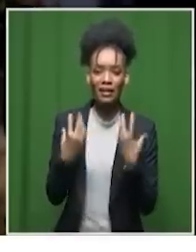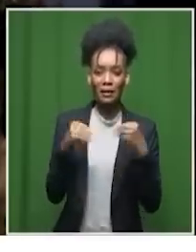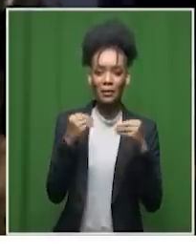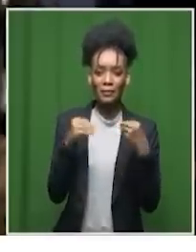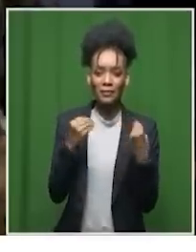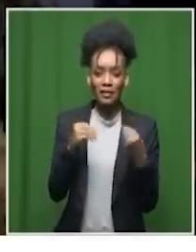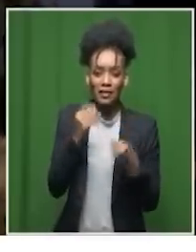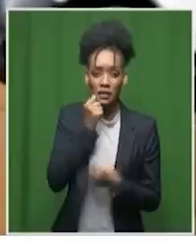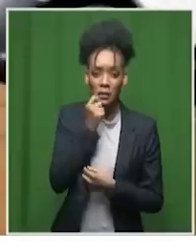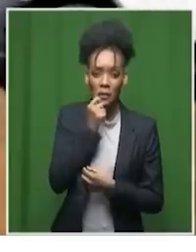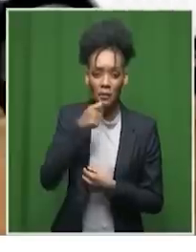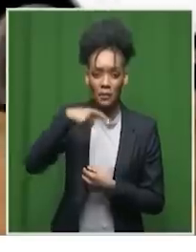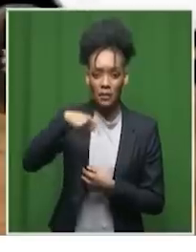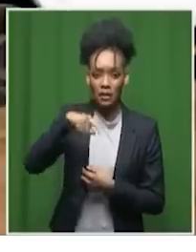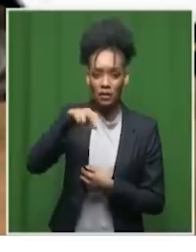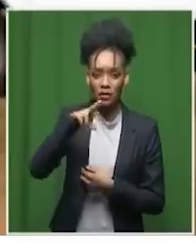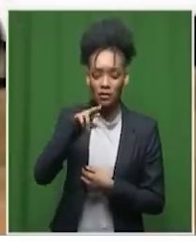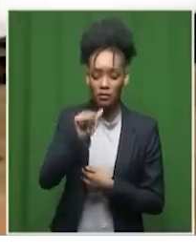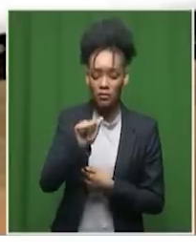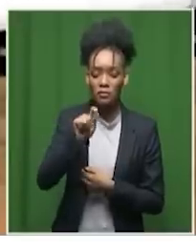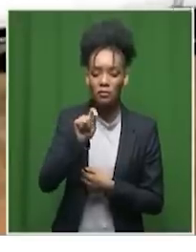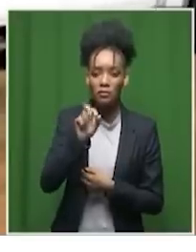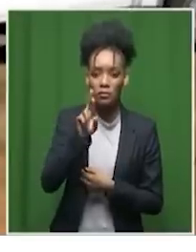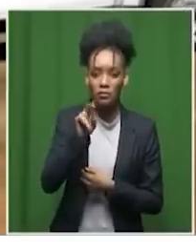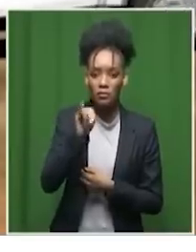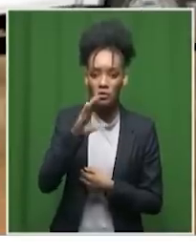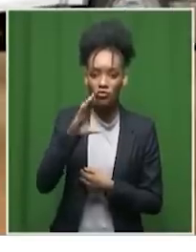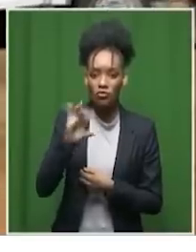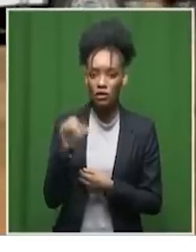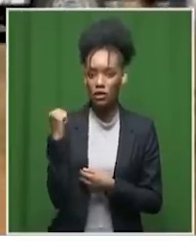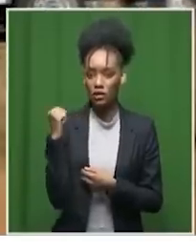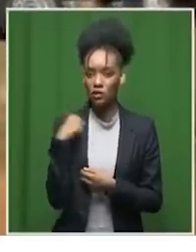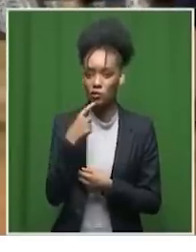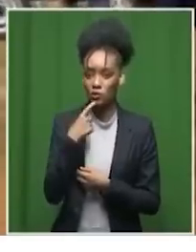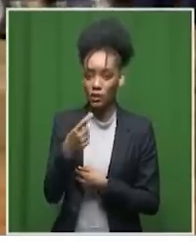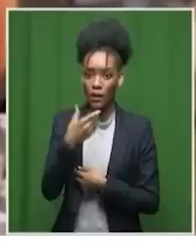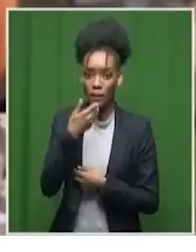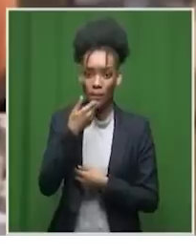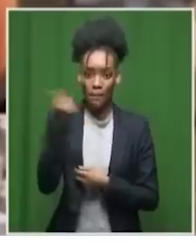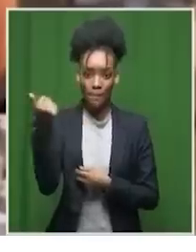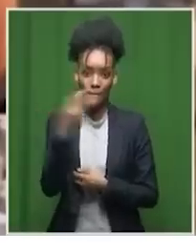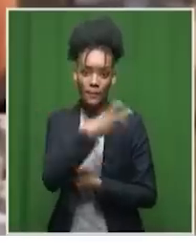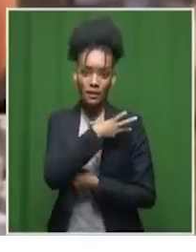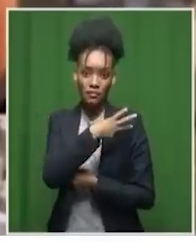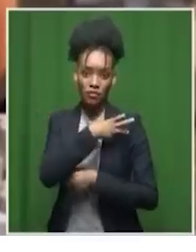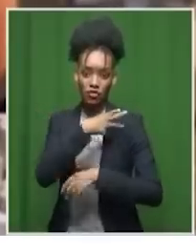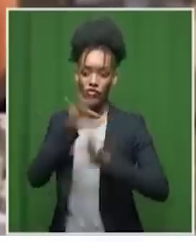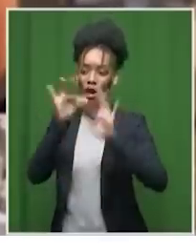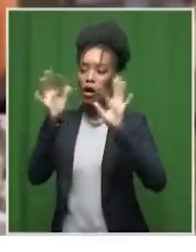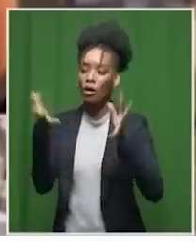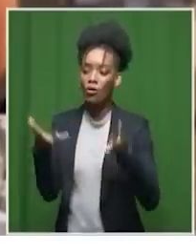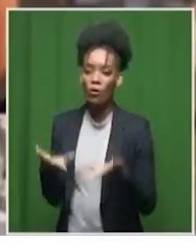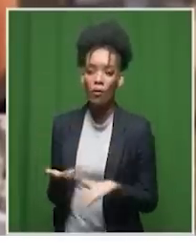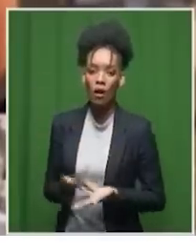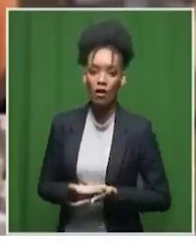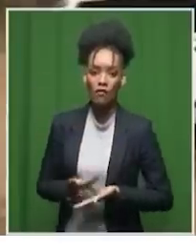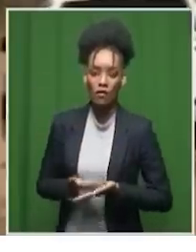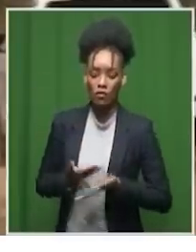Patrice Motsepe, who said yesterday that only the recruitment of the best managers available globally and an